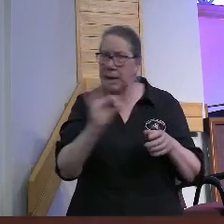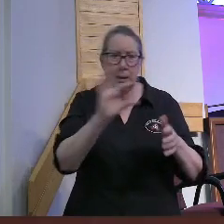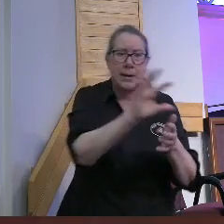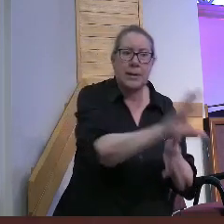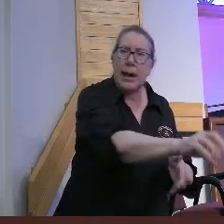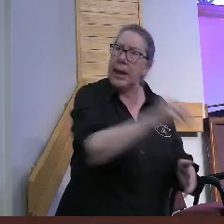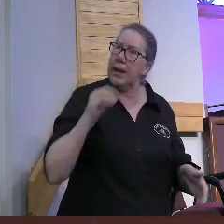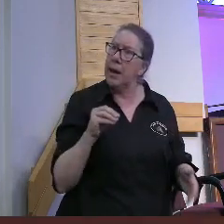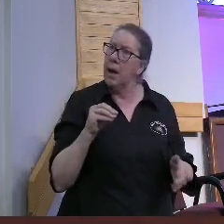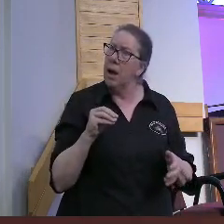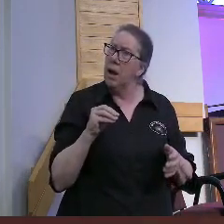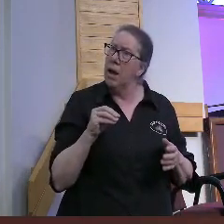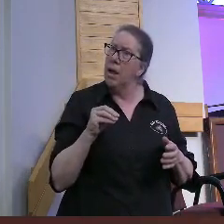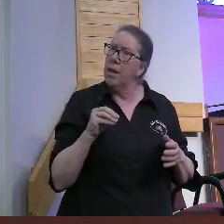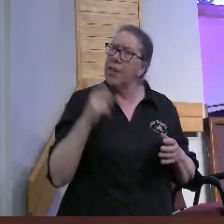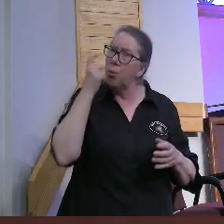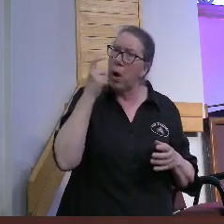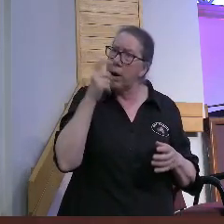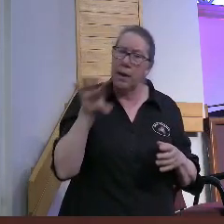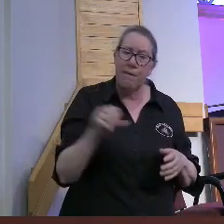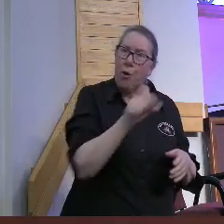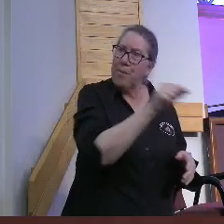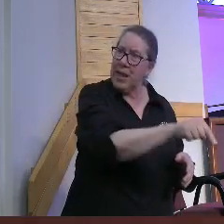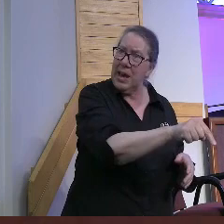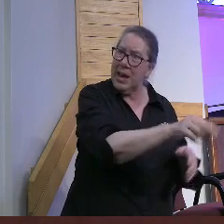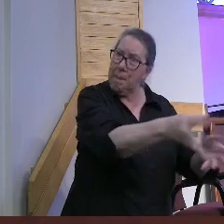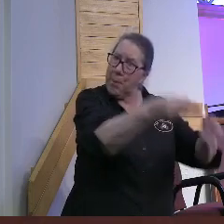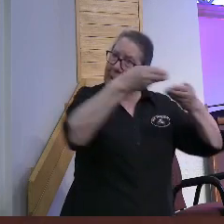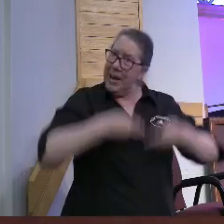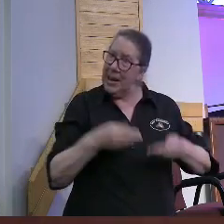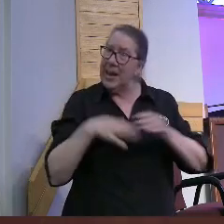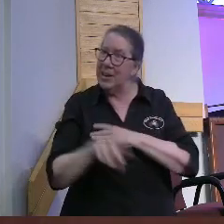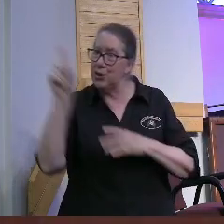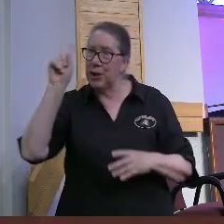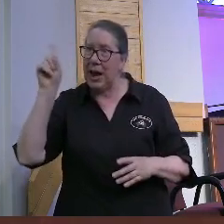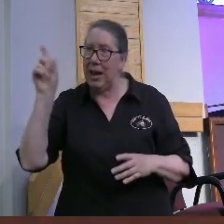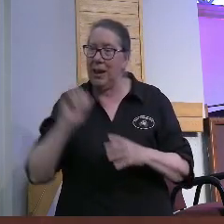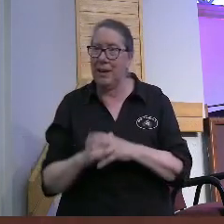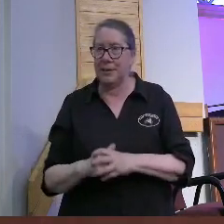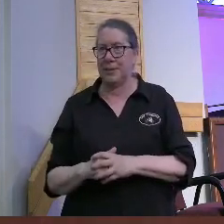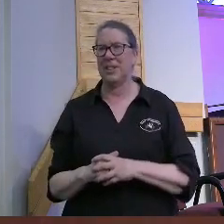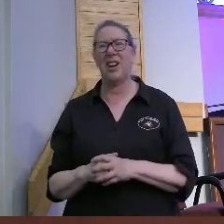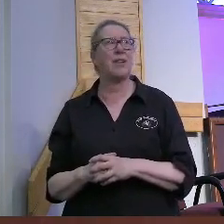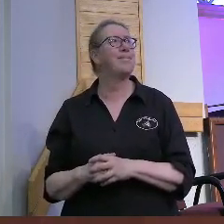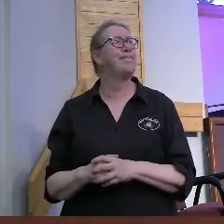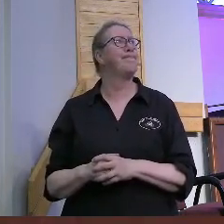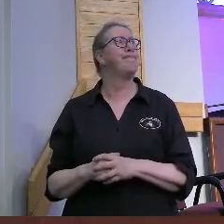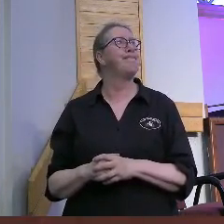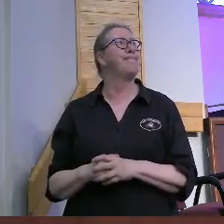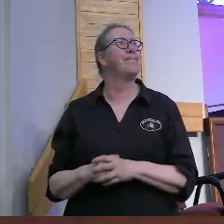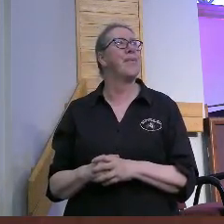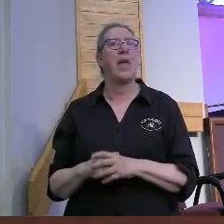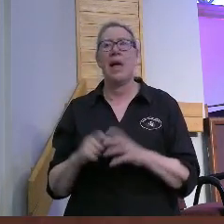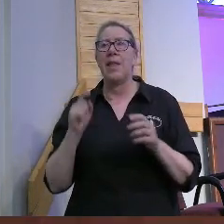tomorrow. It empties today of its strength. Worry does not empty tomorrow of its sorrow, but